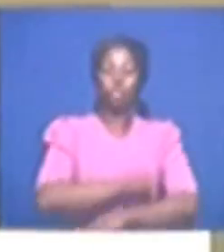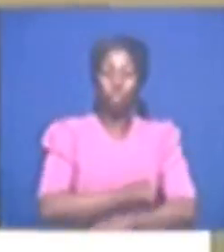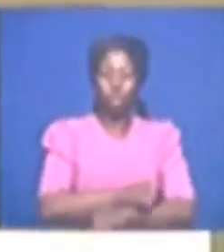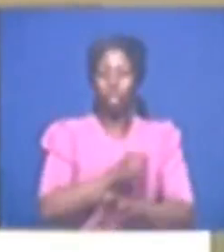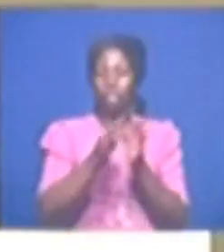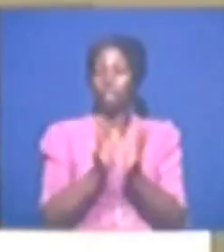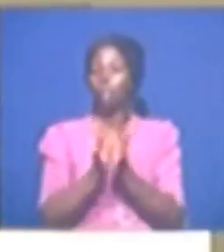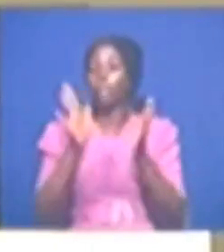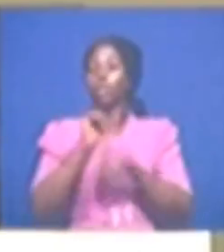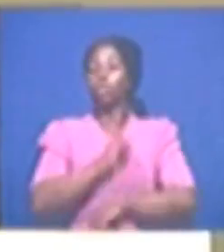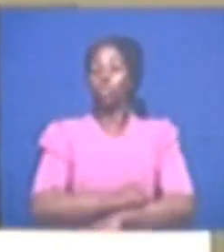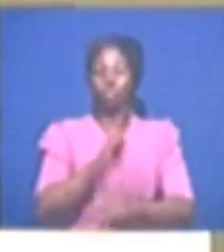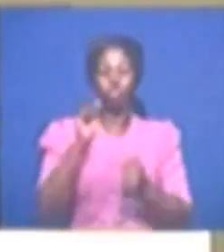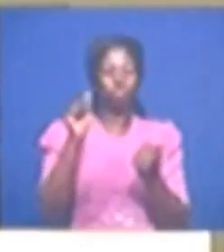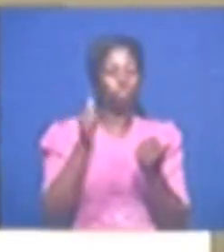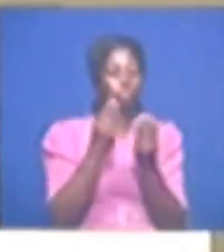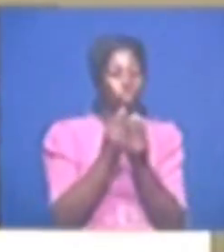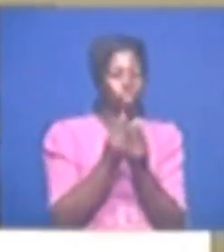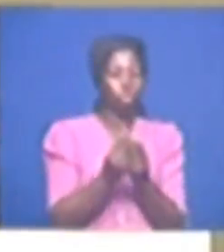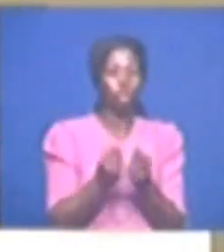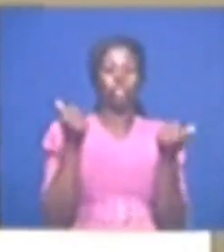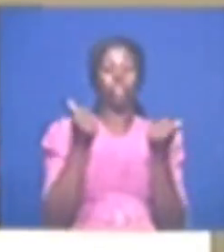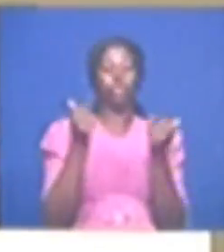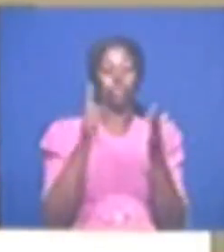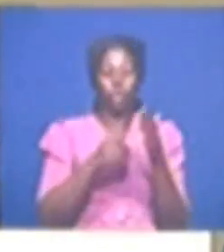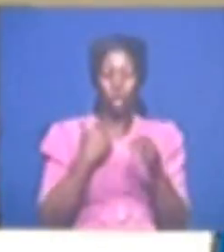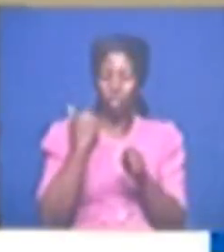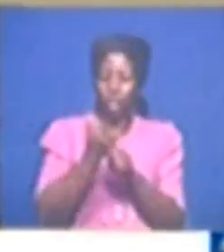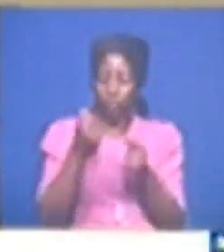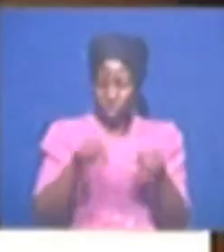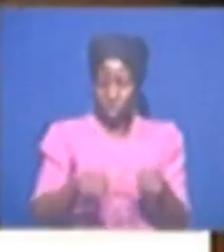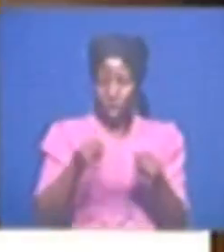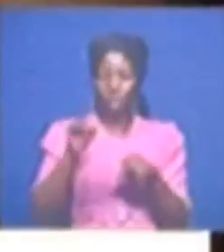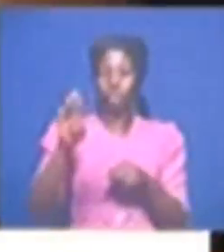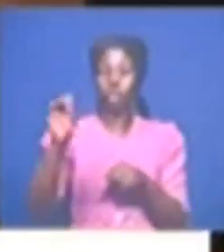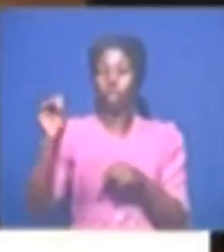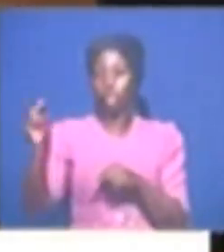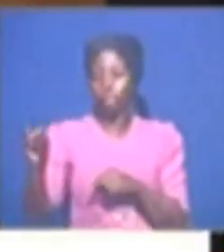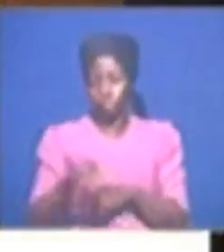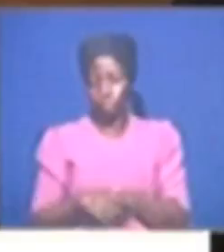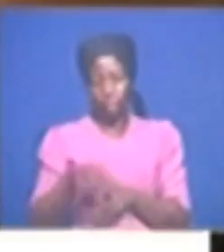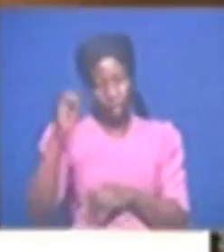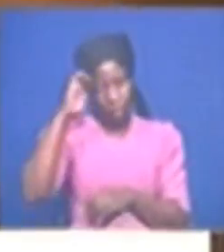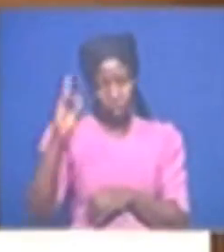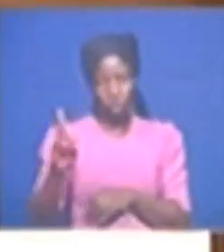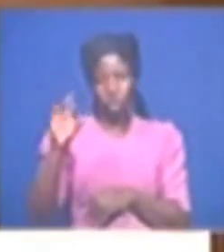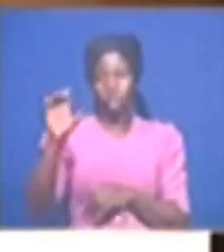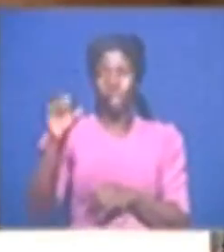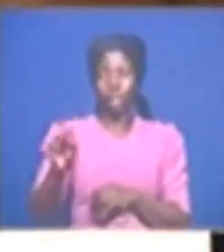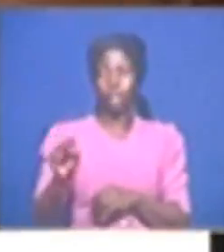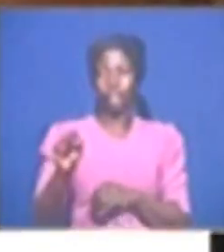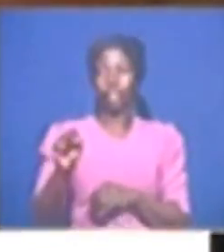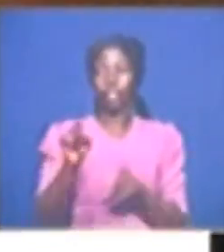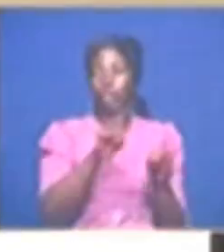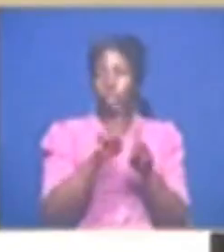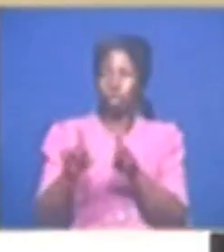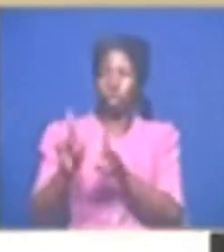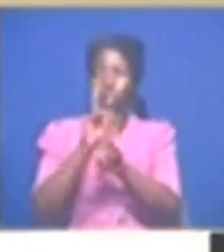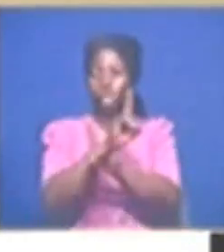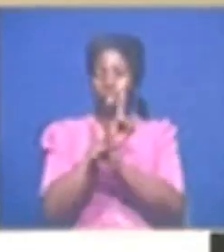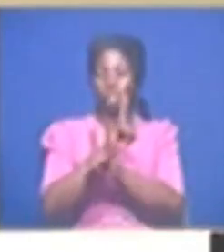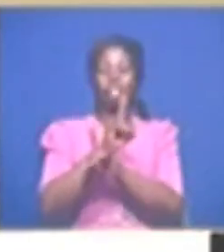public school, we will dissolve, as we have done today, the BOM. Education Cabinet Secretary Amina Mohammed also defended the